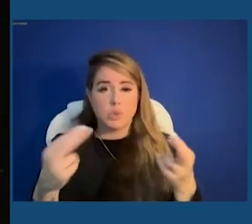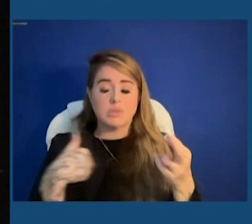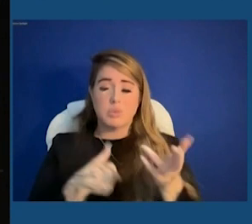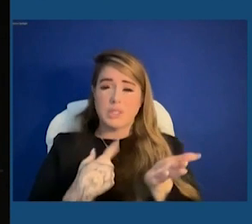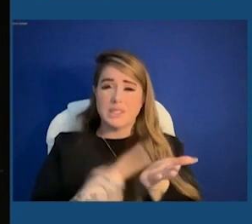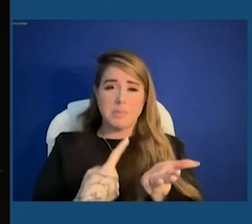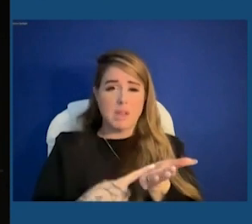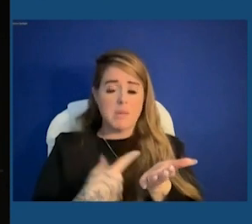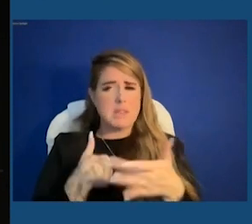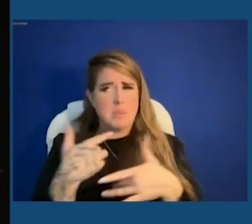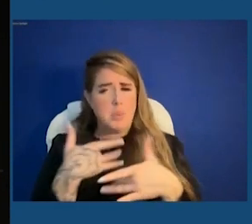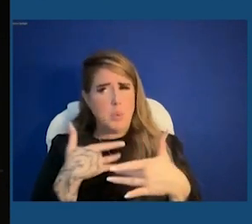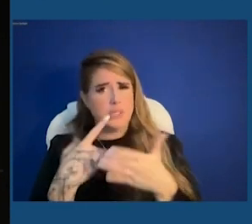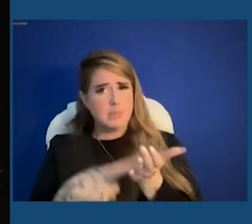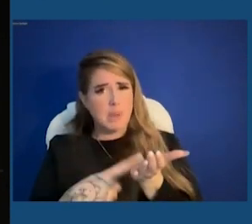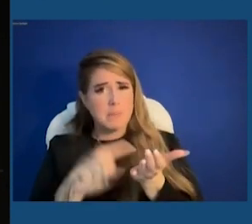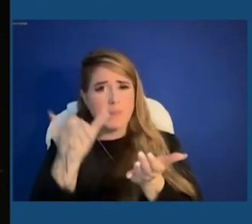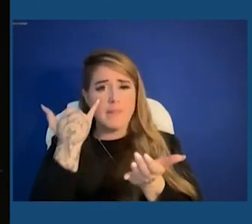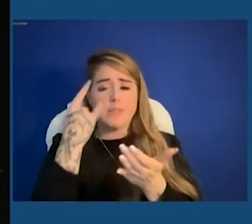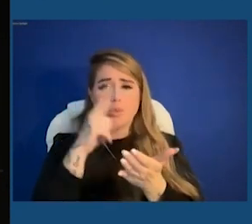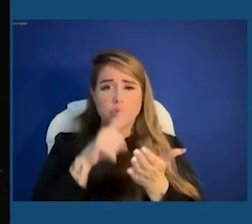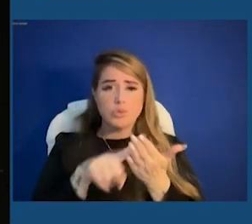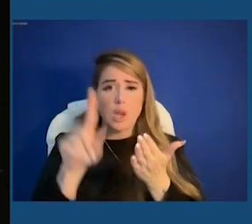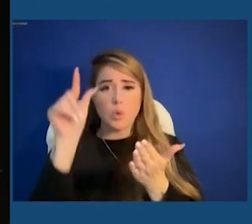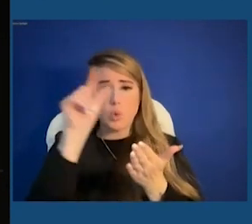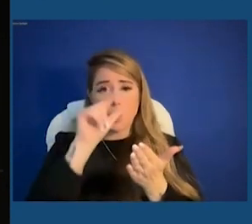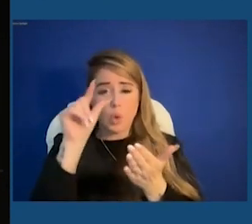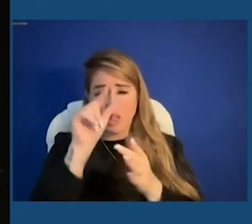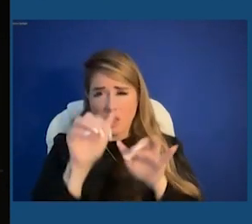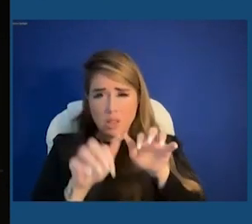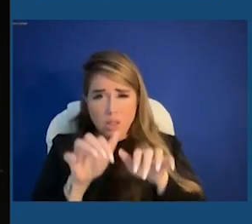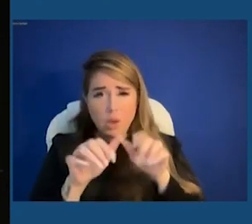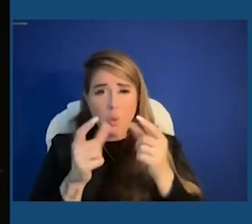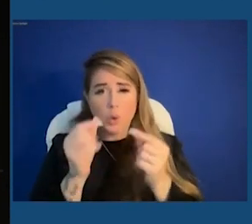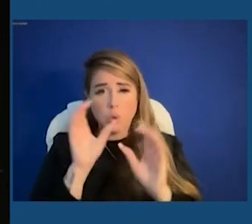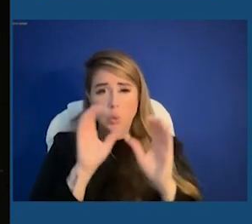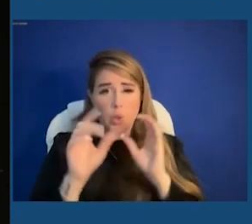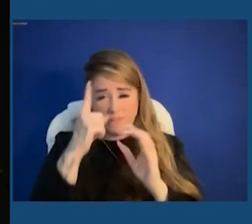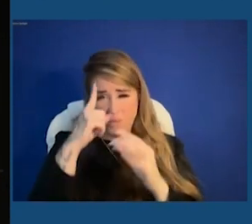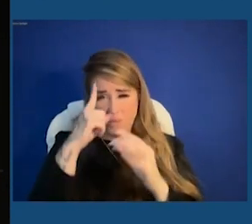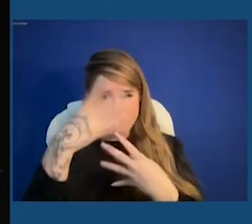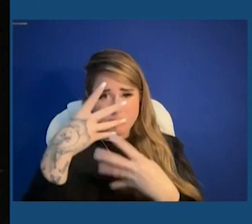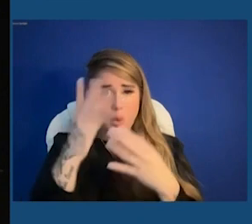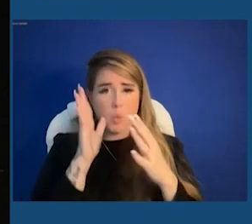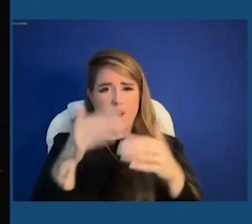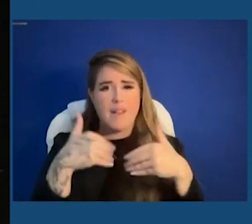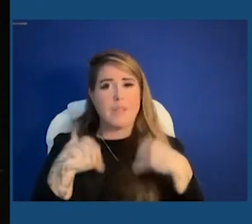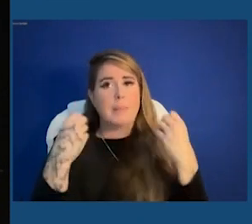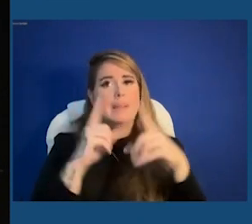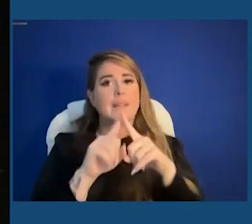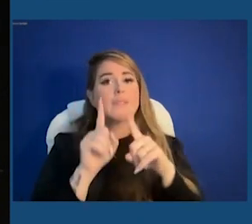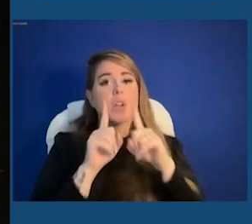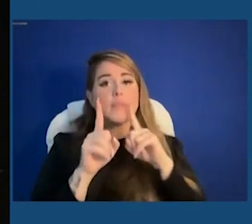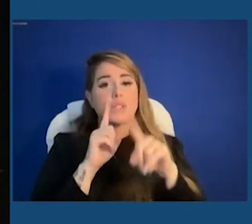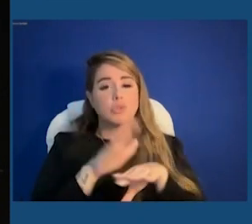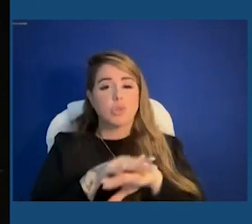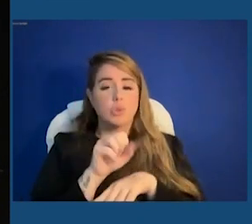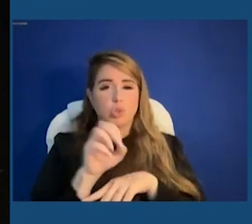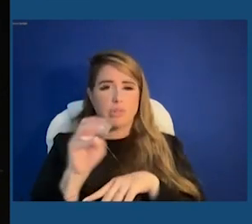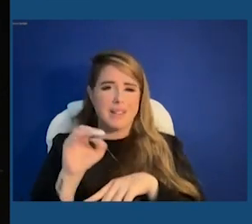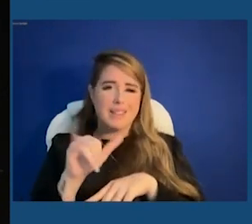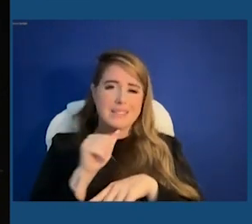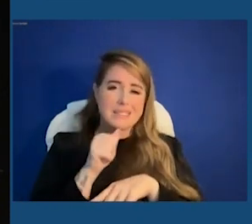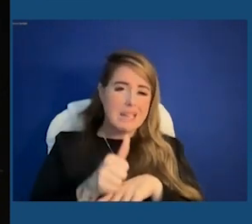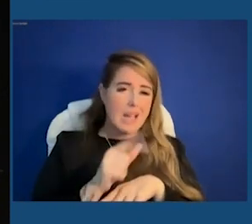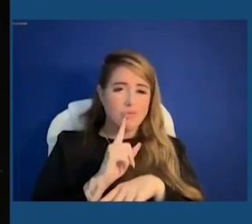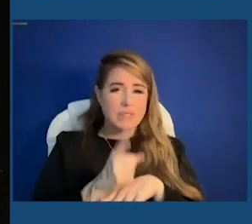worry sometimes when you go on to Google, what you put into Google may lead to a plethora of conversation on social media that is not